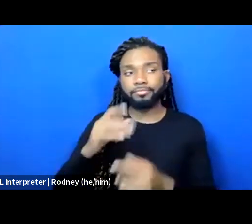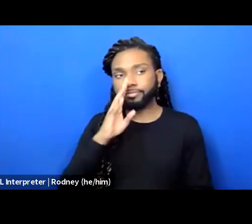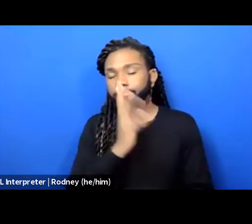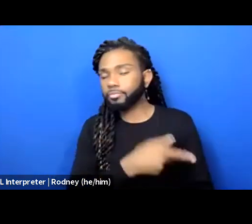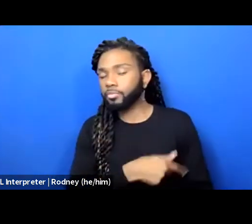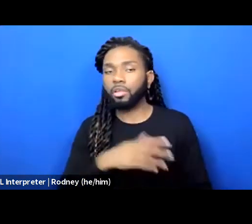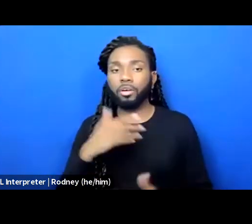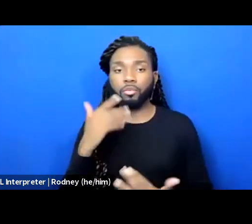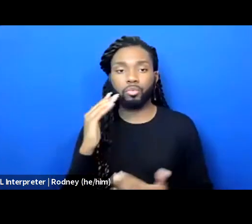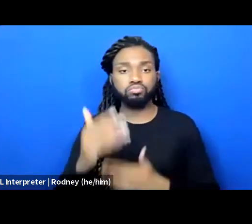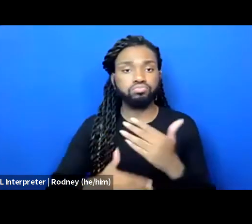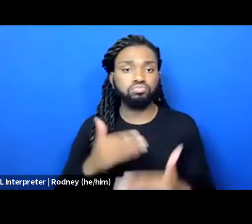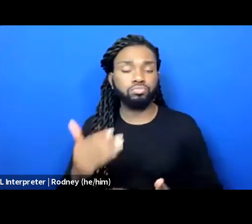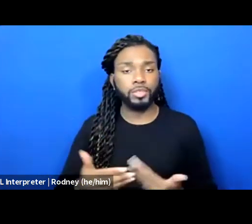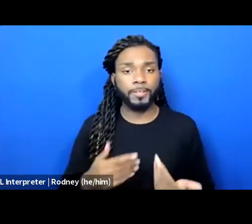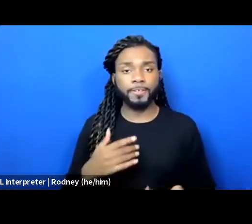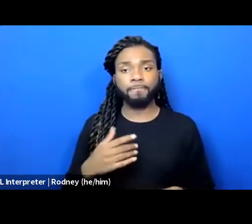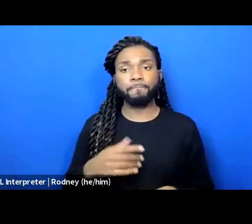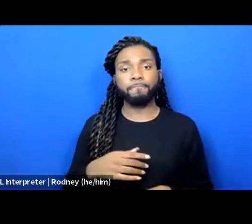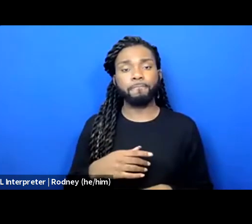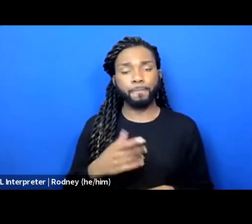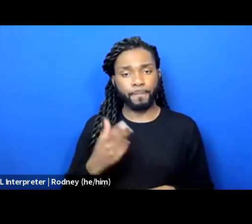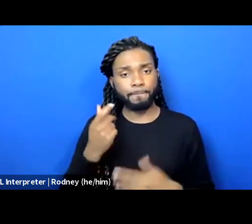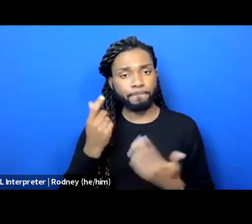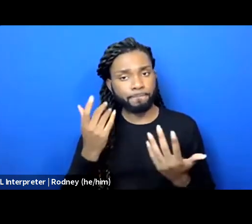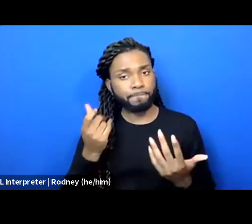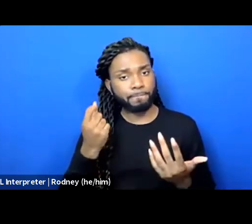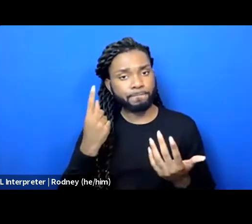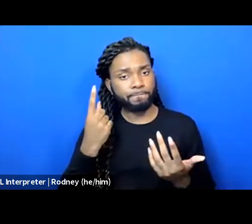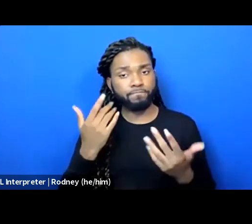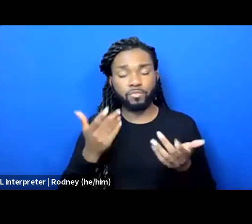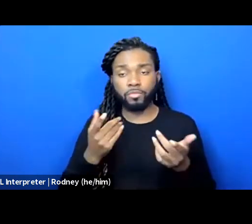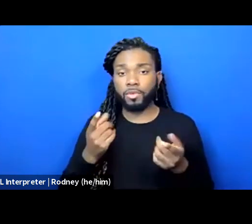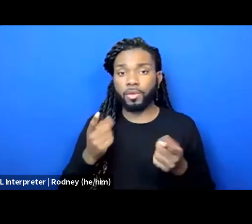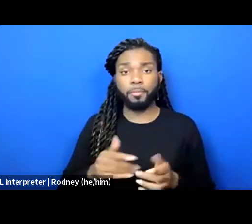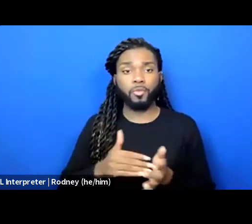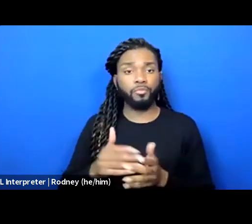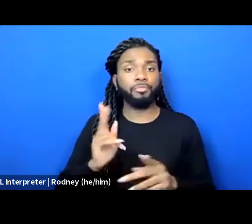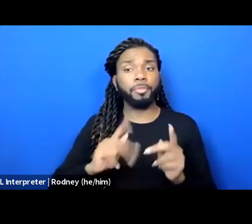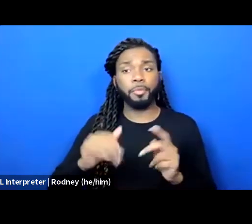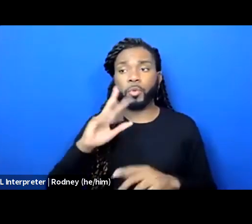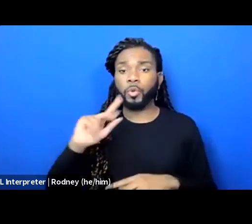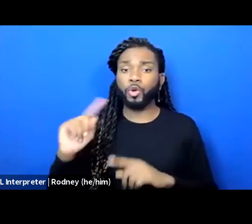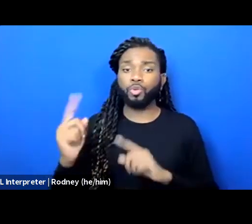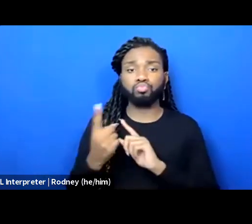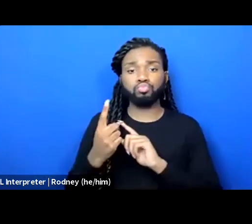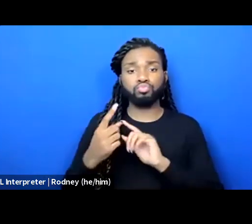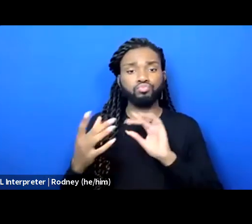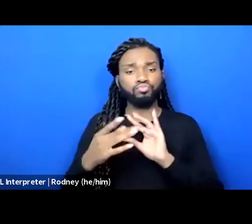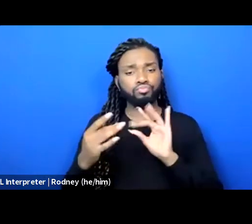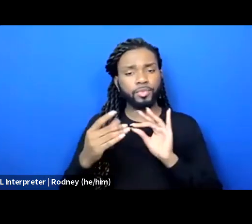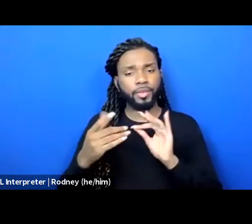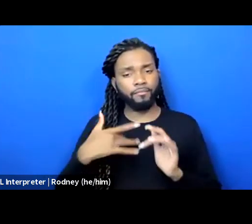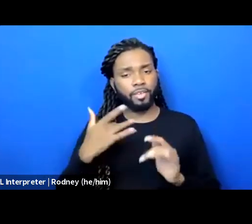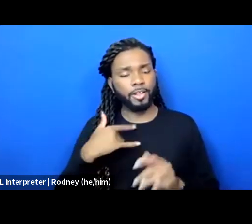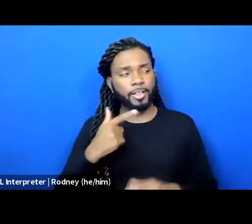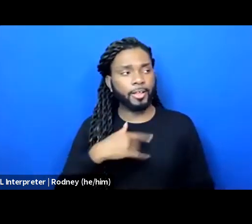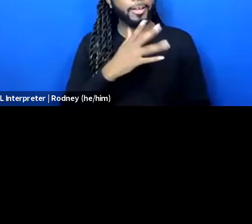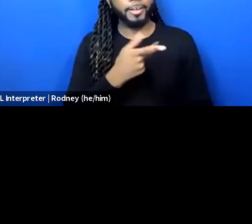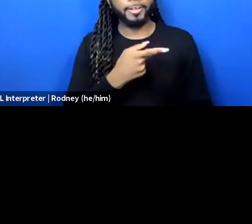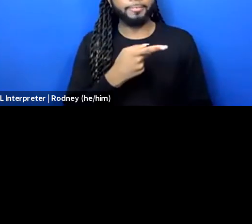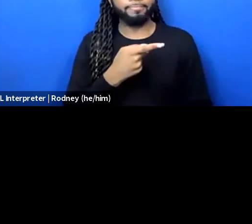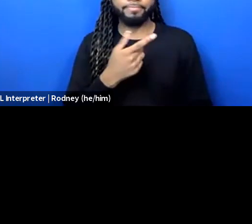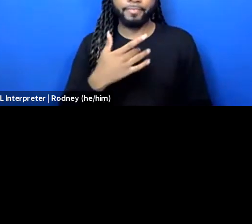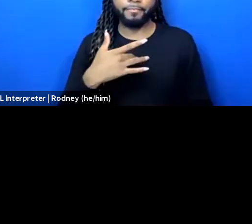on. And so people often speak in front of me in ways that they have no fear that I could ever use